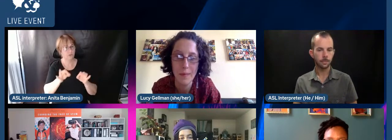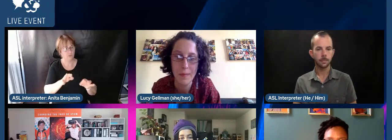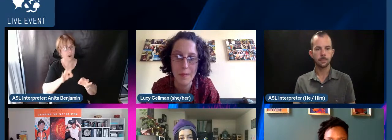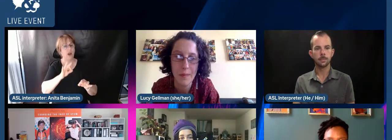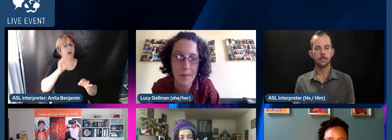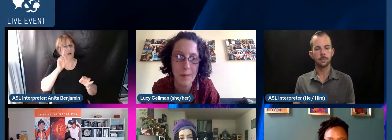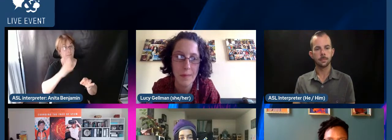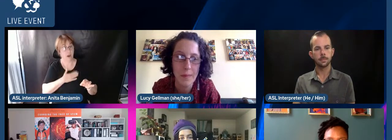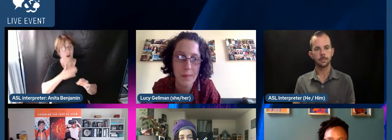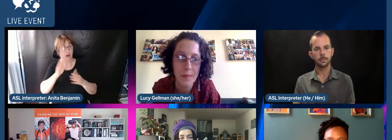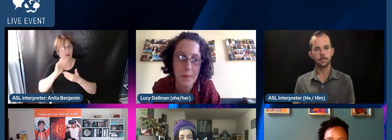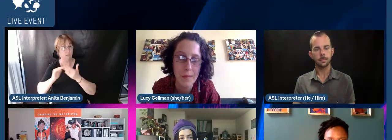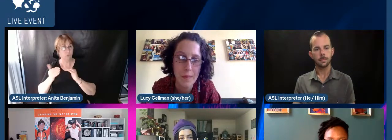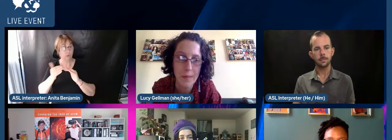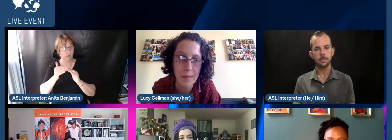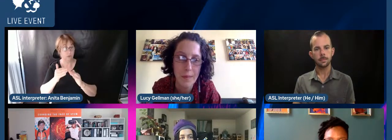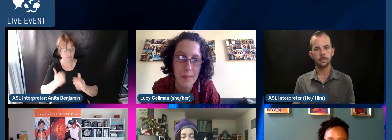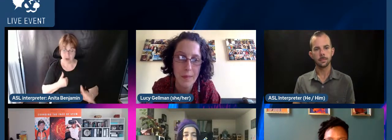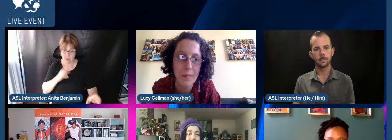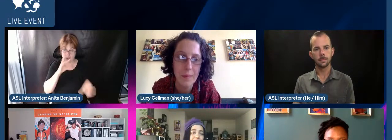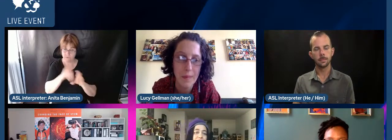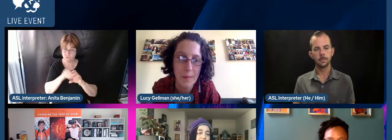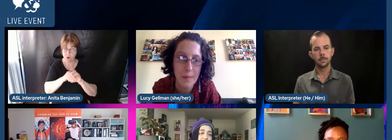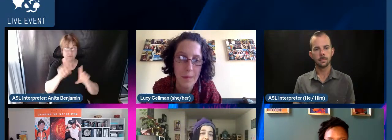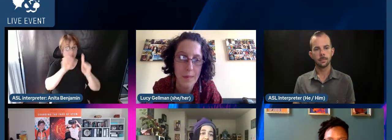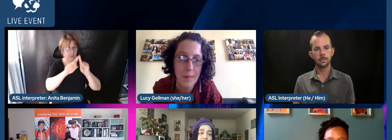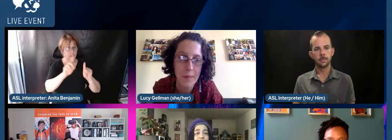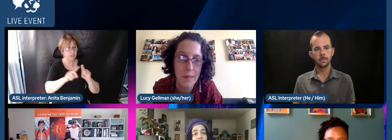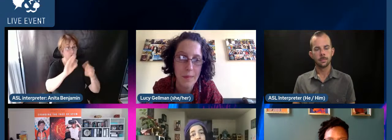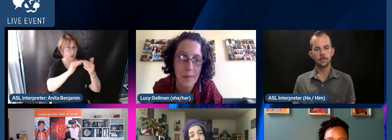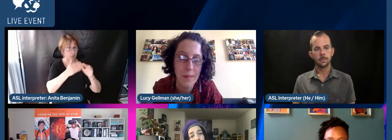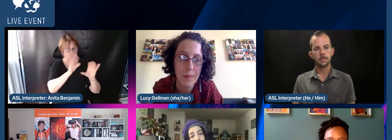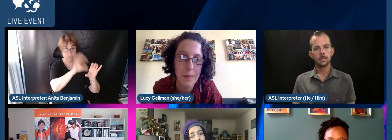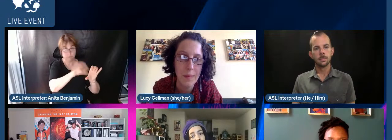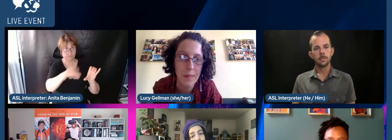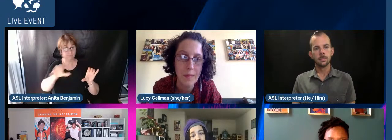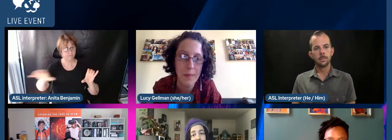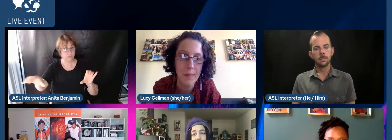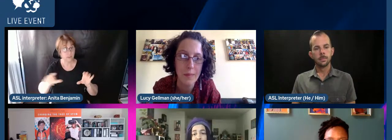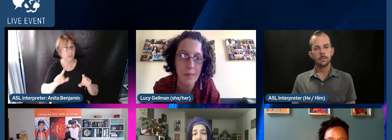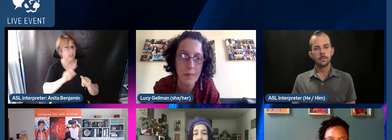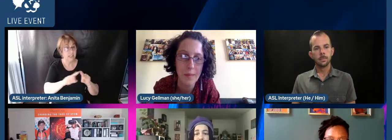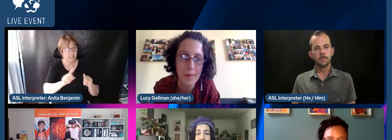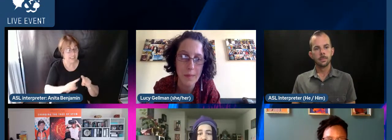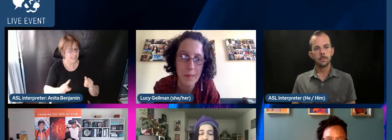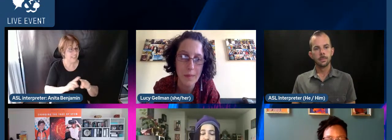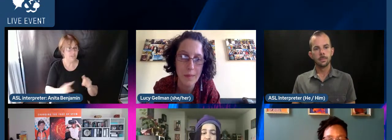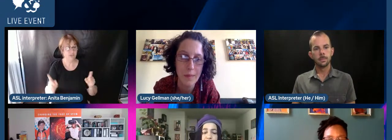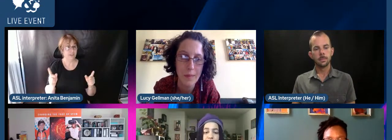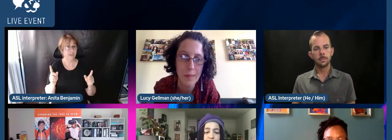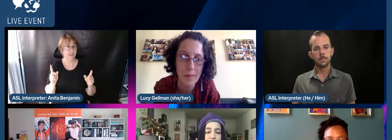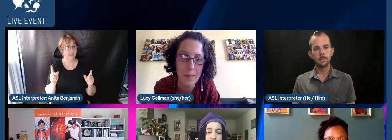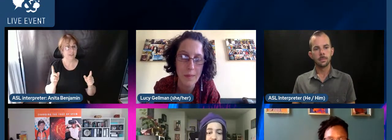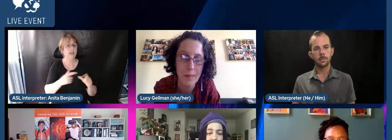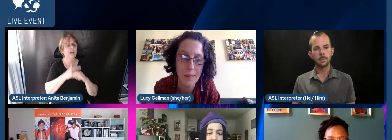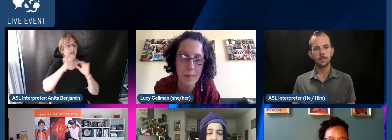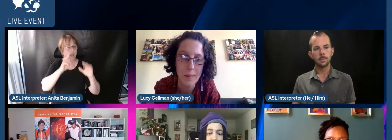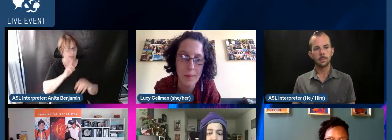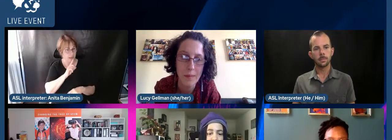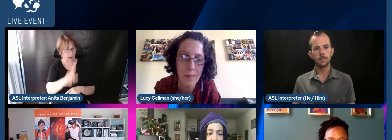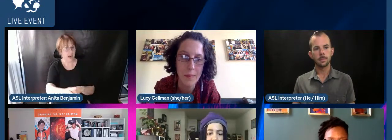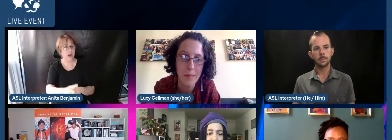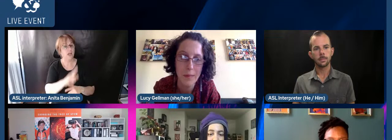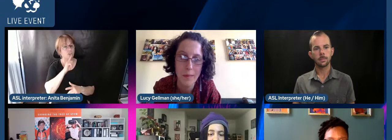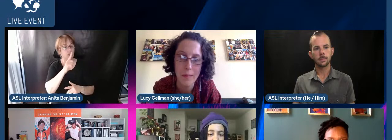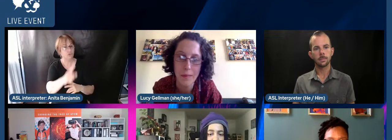live in. I live in lots of communities. I live in a sisterhood. I live in a film community, which I actually like better than